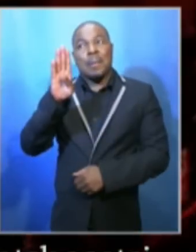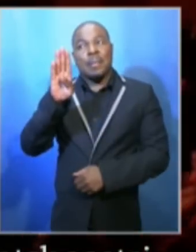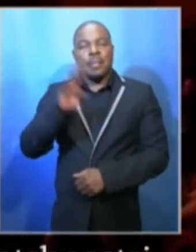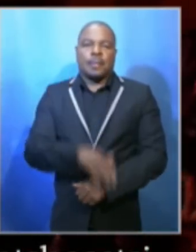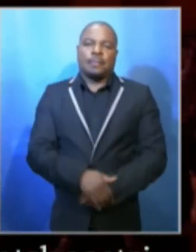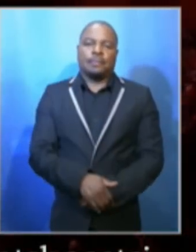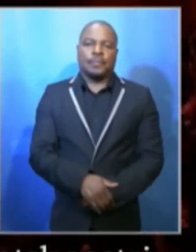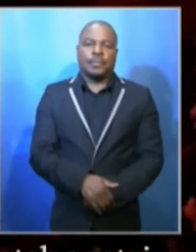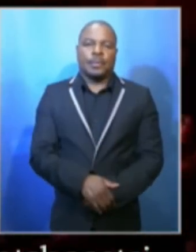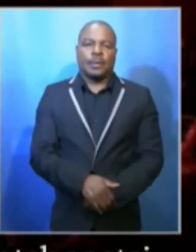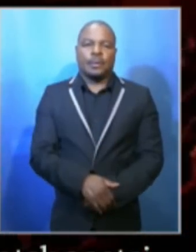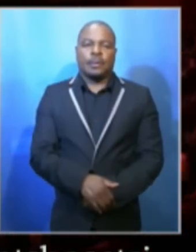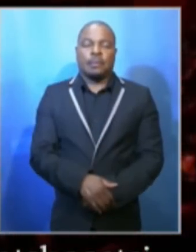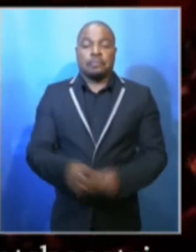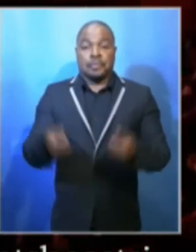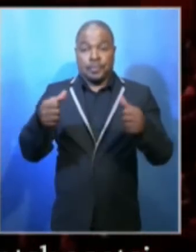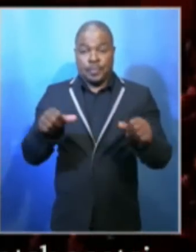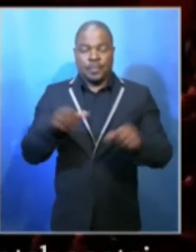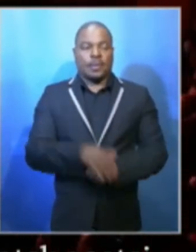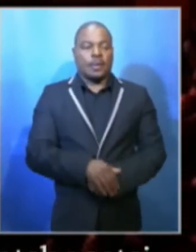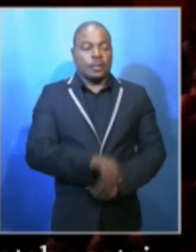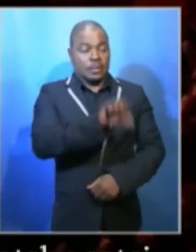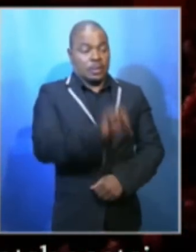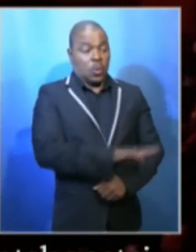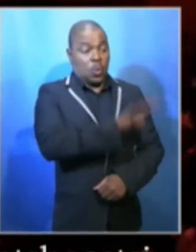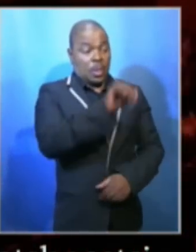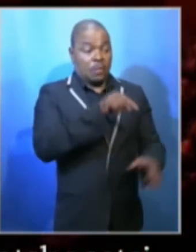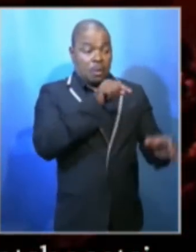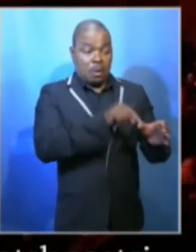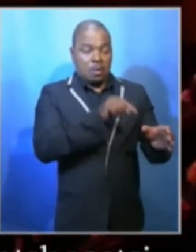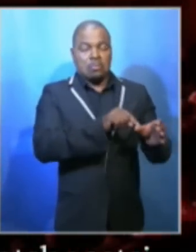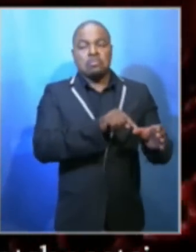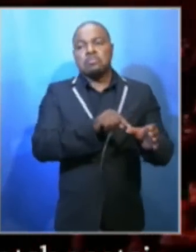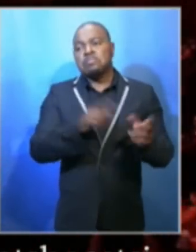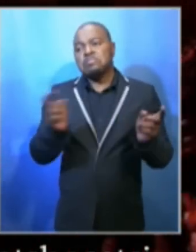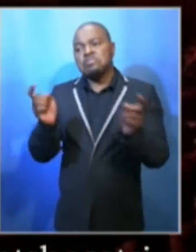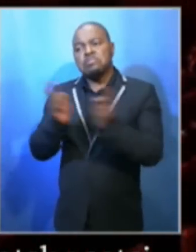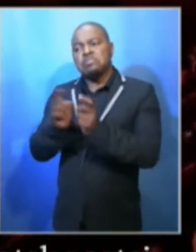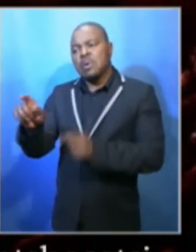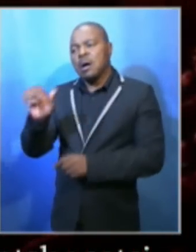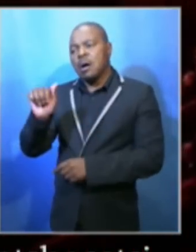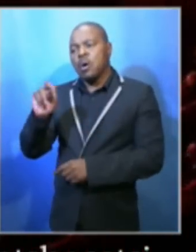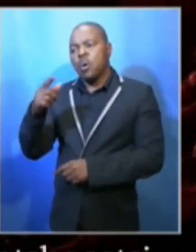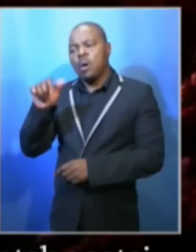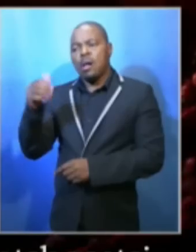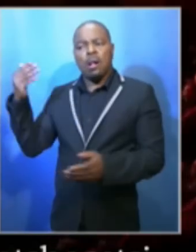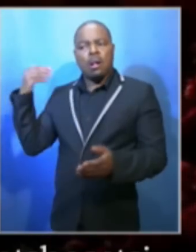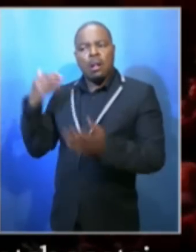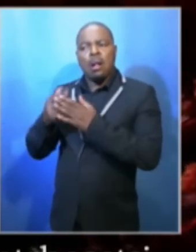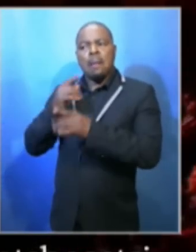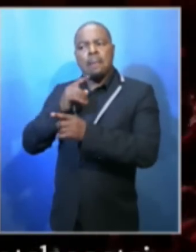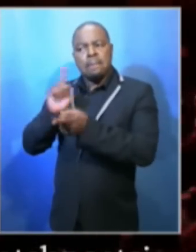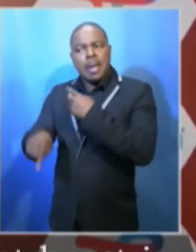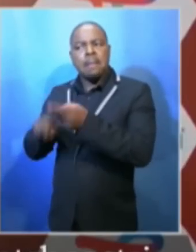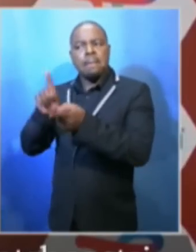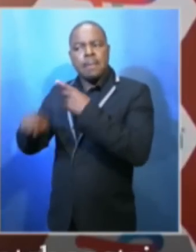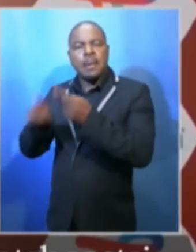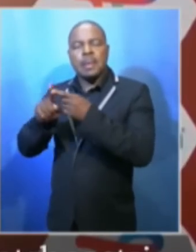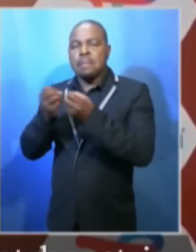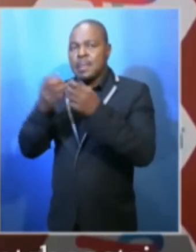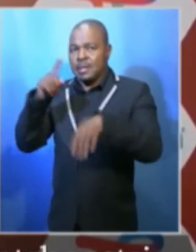le bjalo, Afrika Borwa e na le rekoto e botse kgahlanong le Angola tournamenteng ya AFCON. I'm